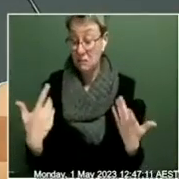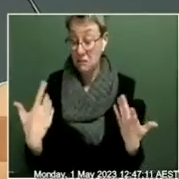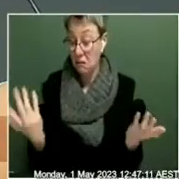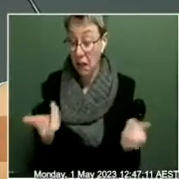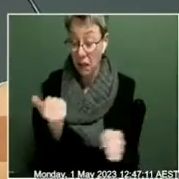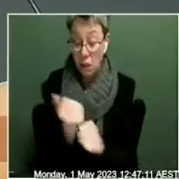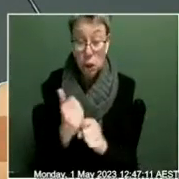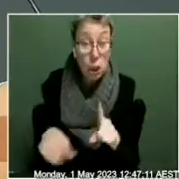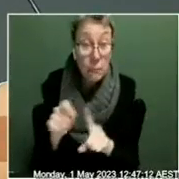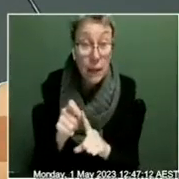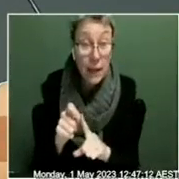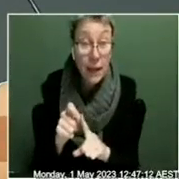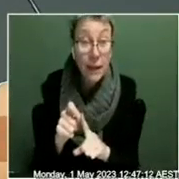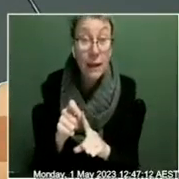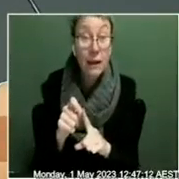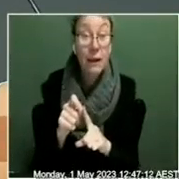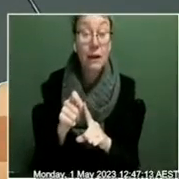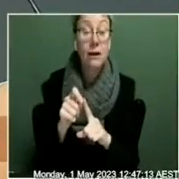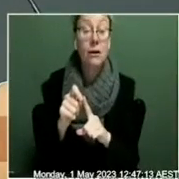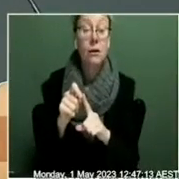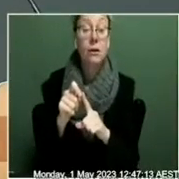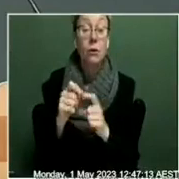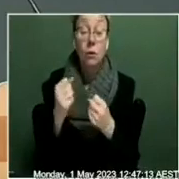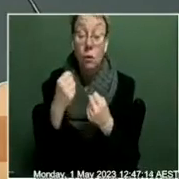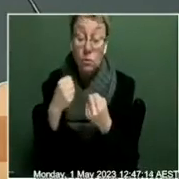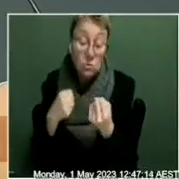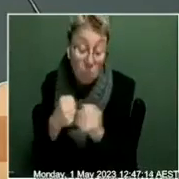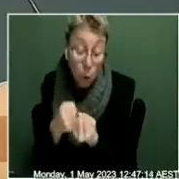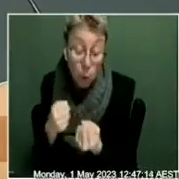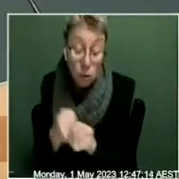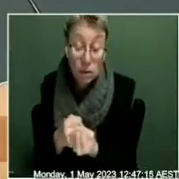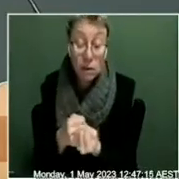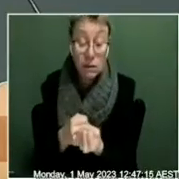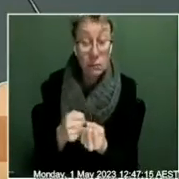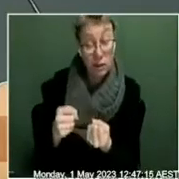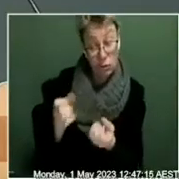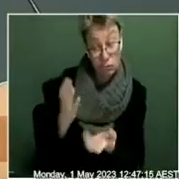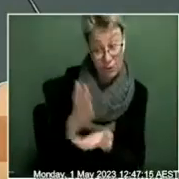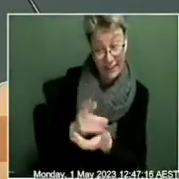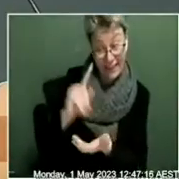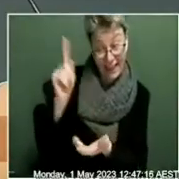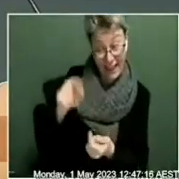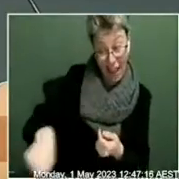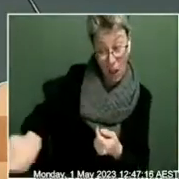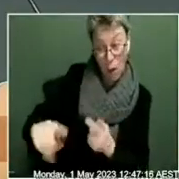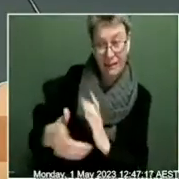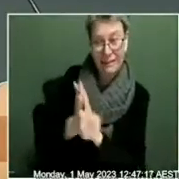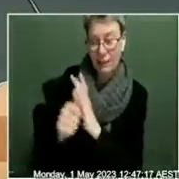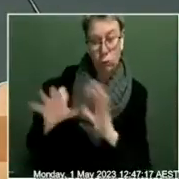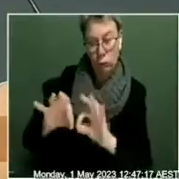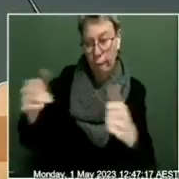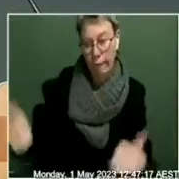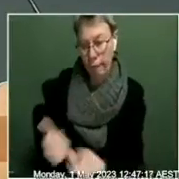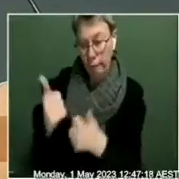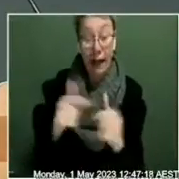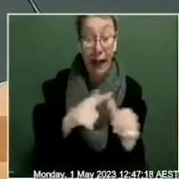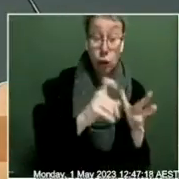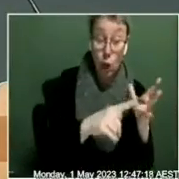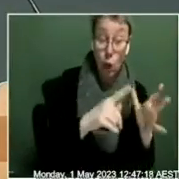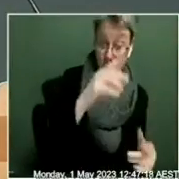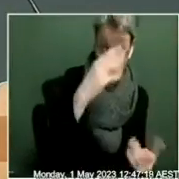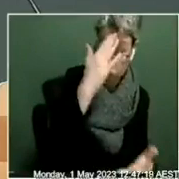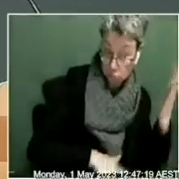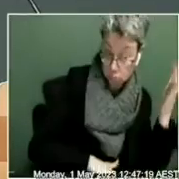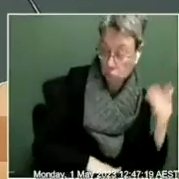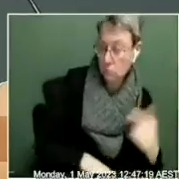proposition? I do. And so there's a natural question to ask. If there is a